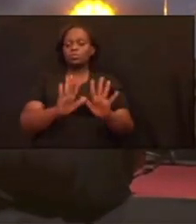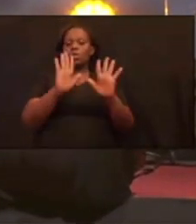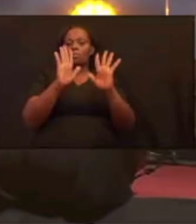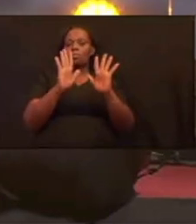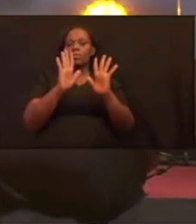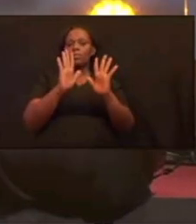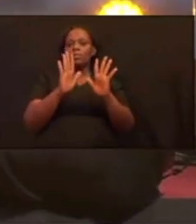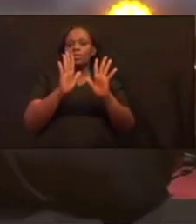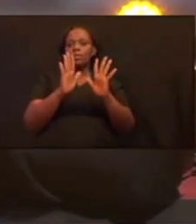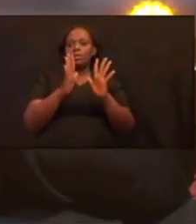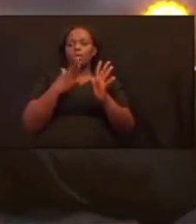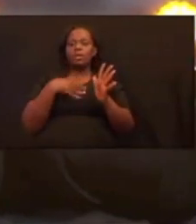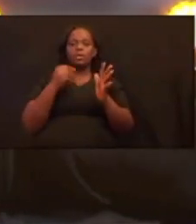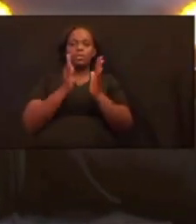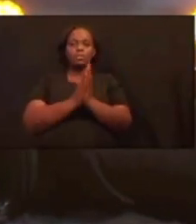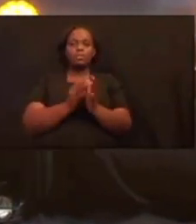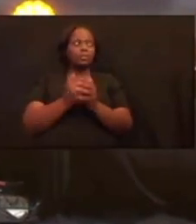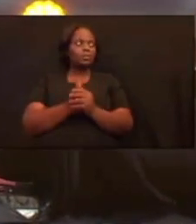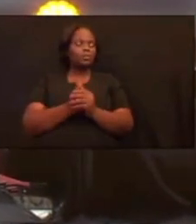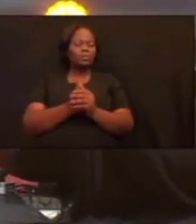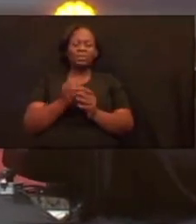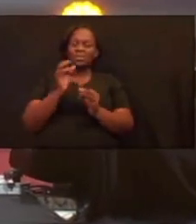You know, let me tell you this.